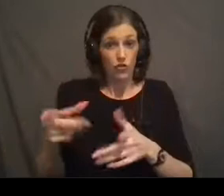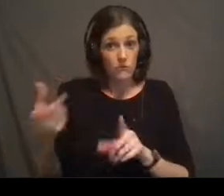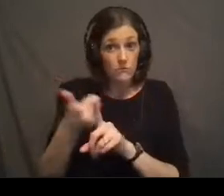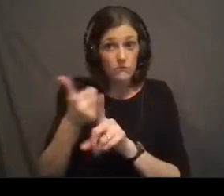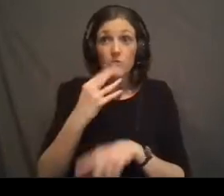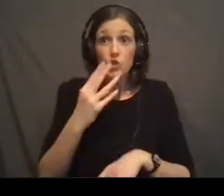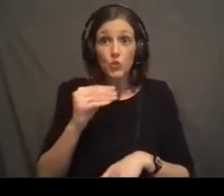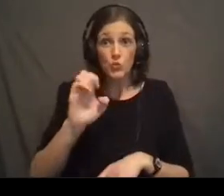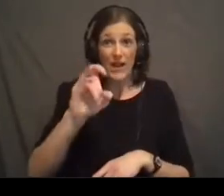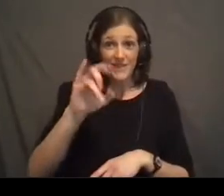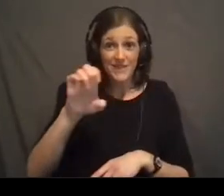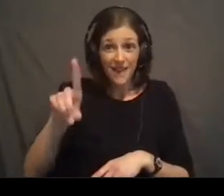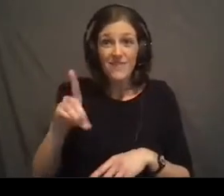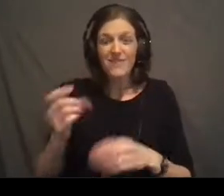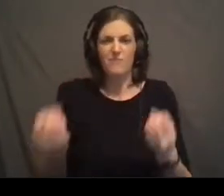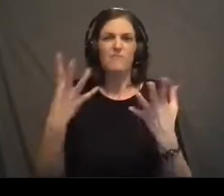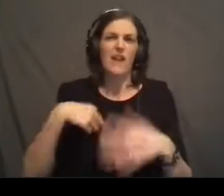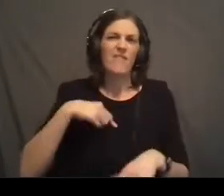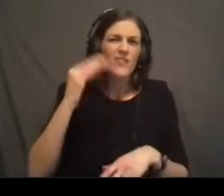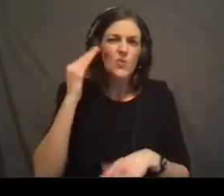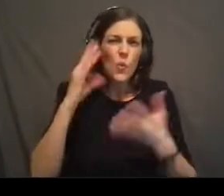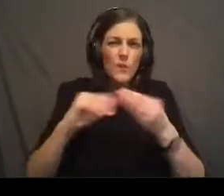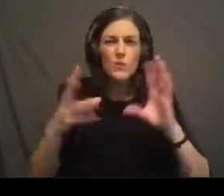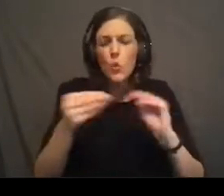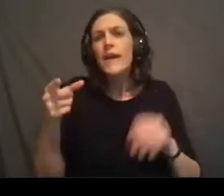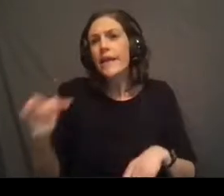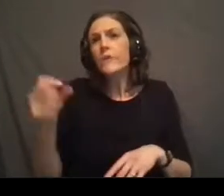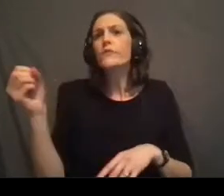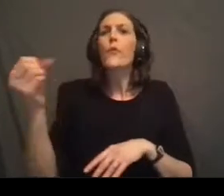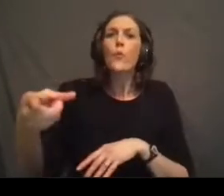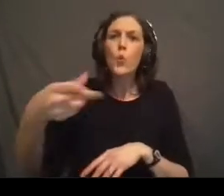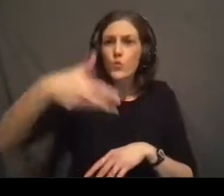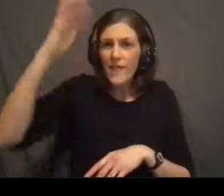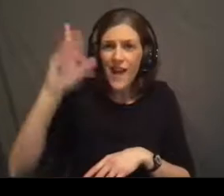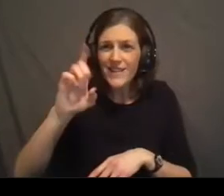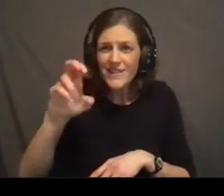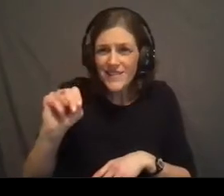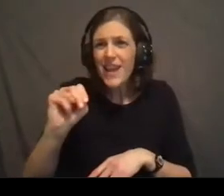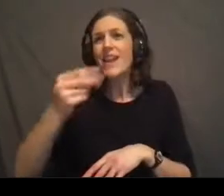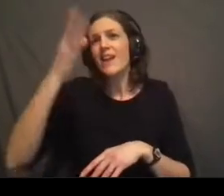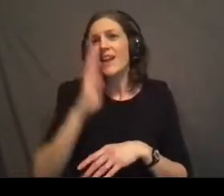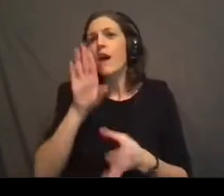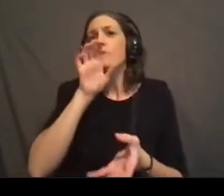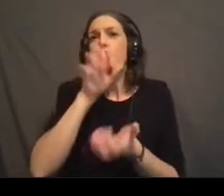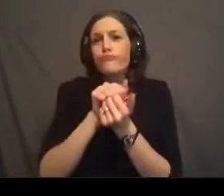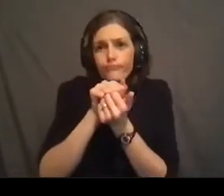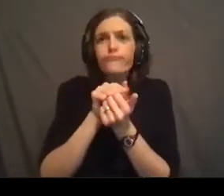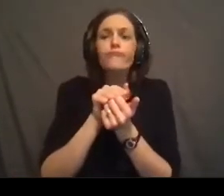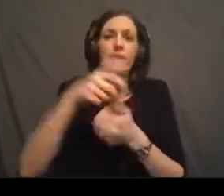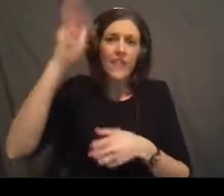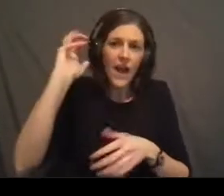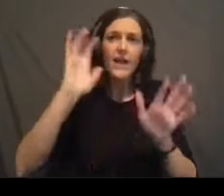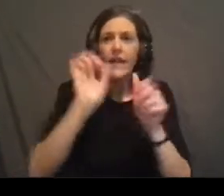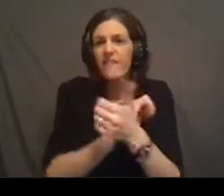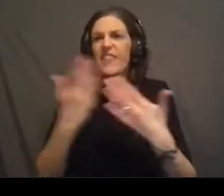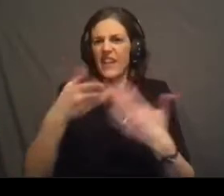was exiled in there, and a lot of us know the story because he was the one that was thrown into the lion's den, and God shut the mouth of the lions and all that kind of stuff, and